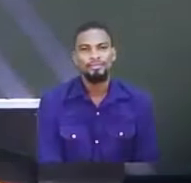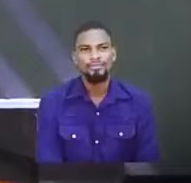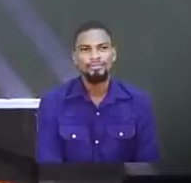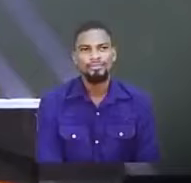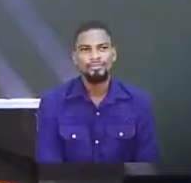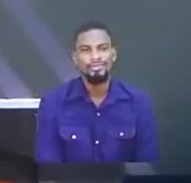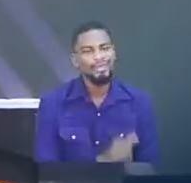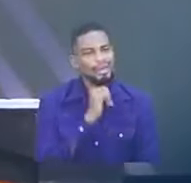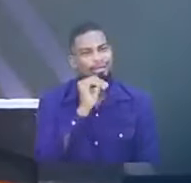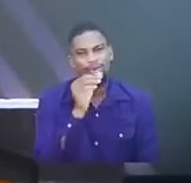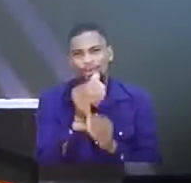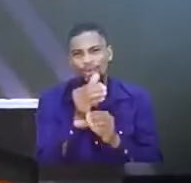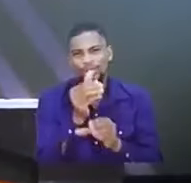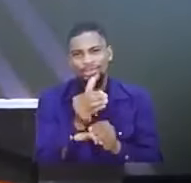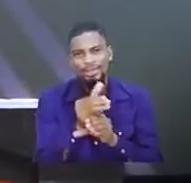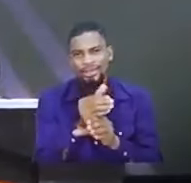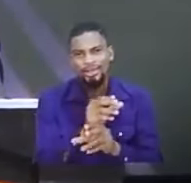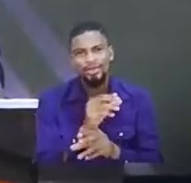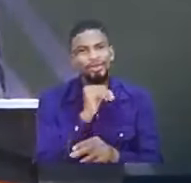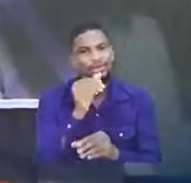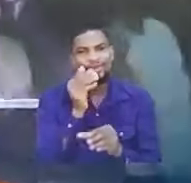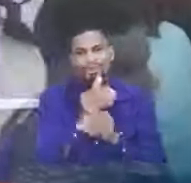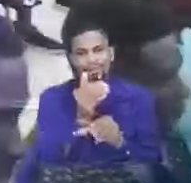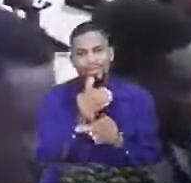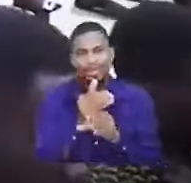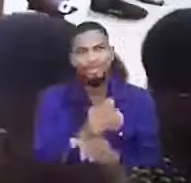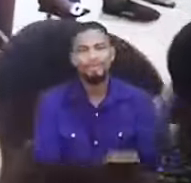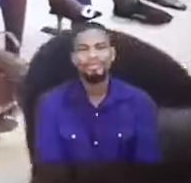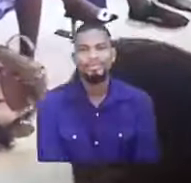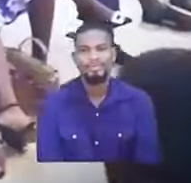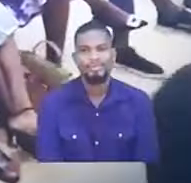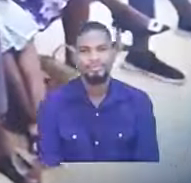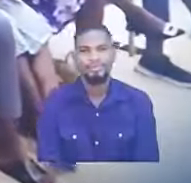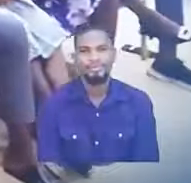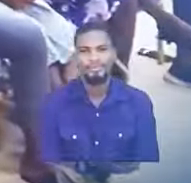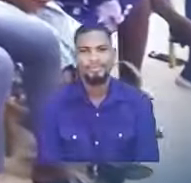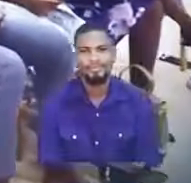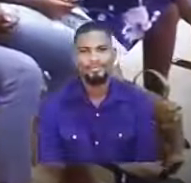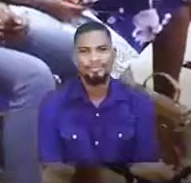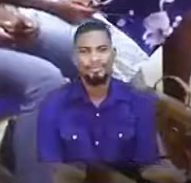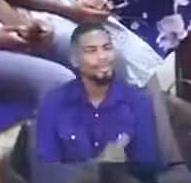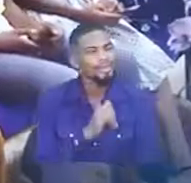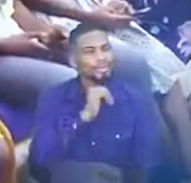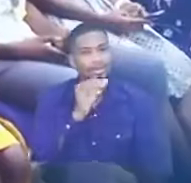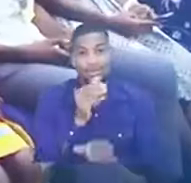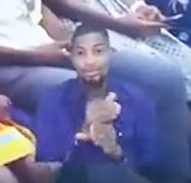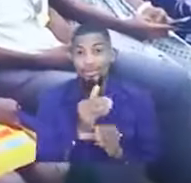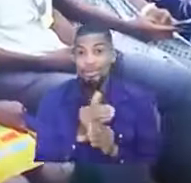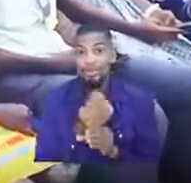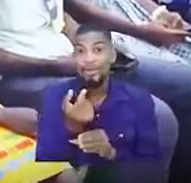care whether he lost the throne or not, just for you to sleep with a girl.